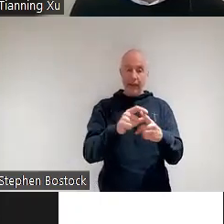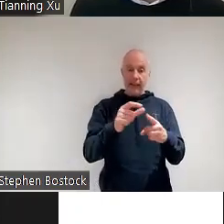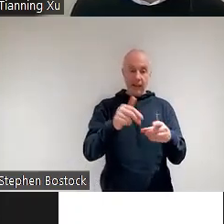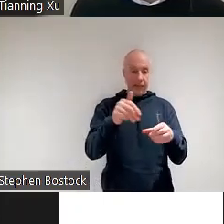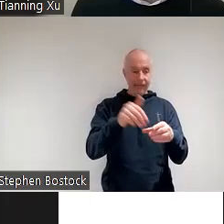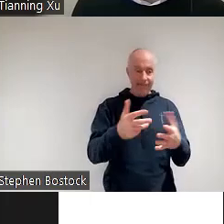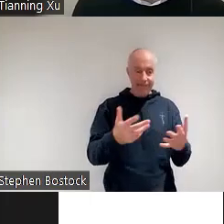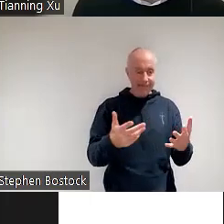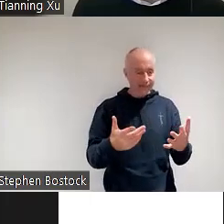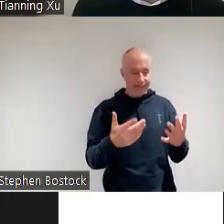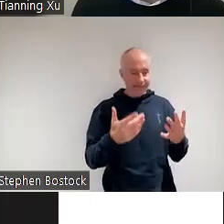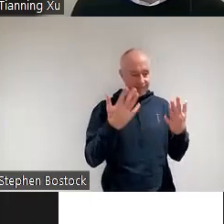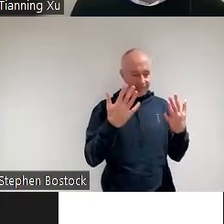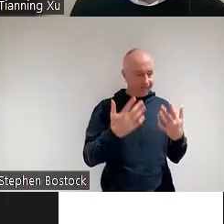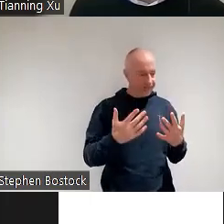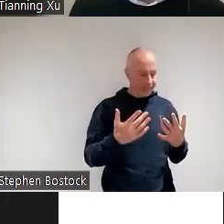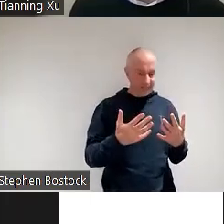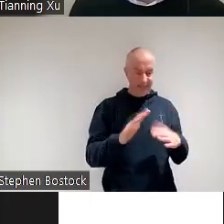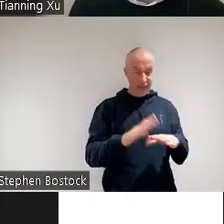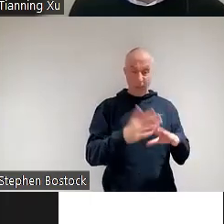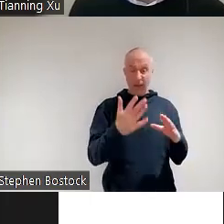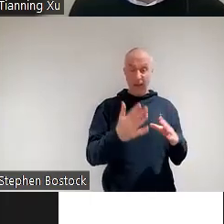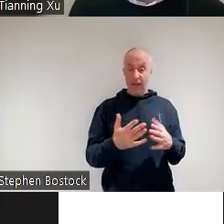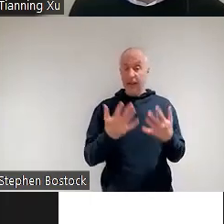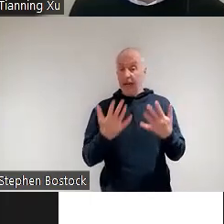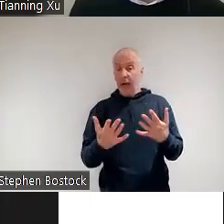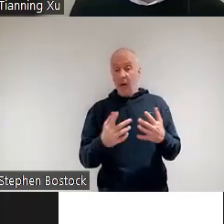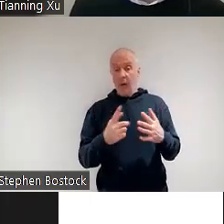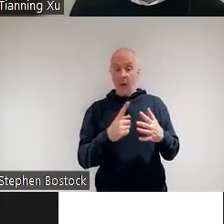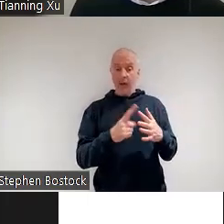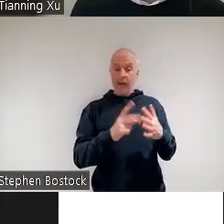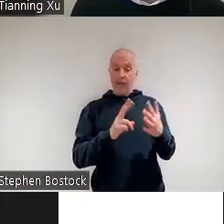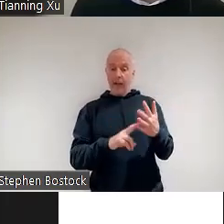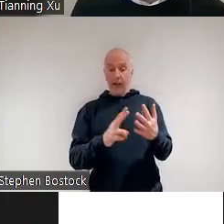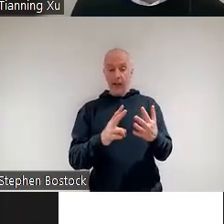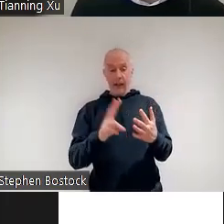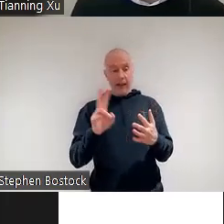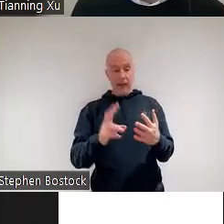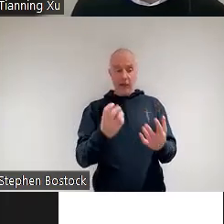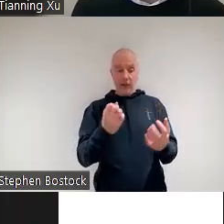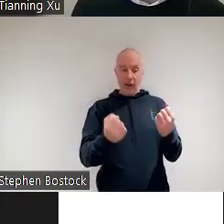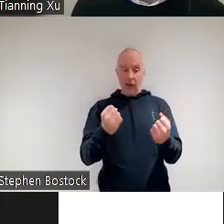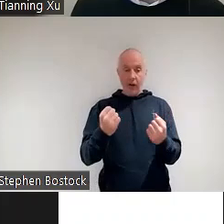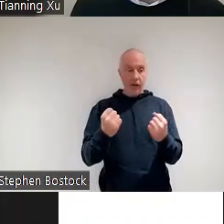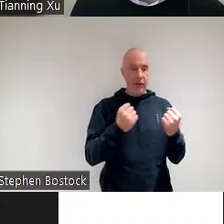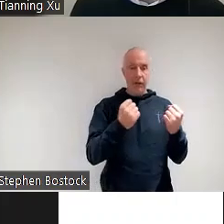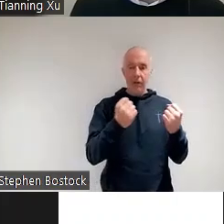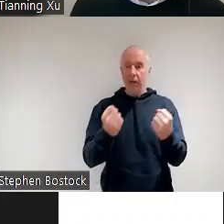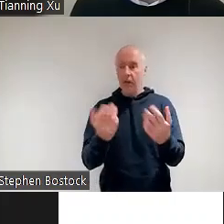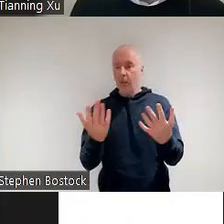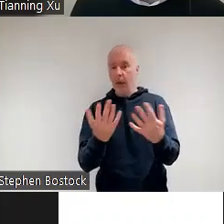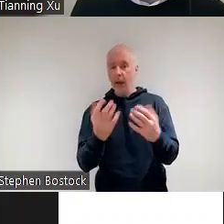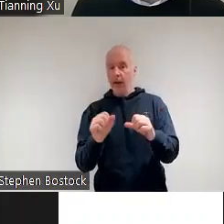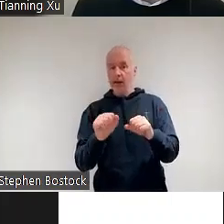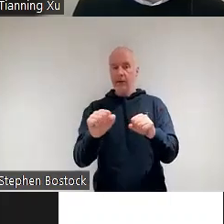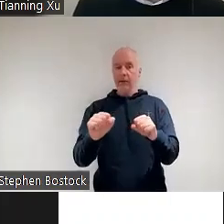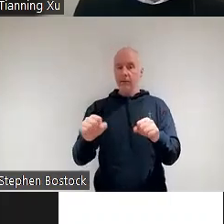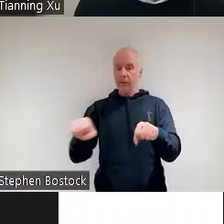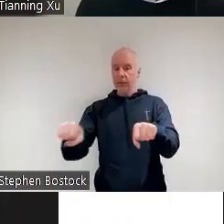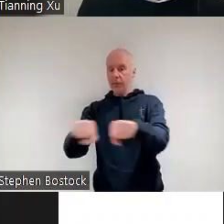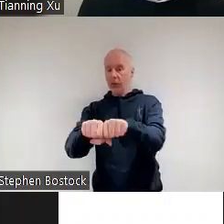you need to know that where the charger is, which can hopefully help you to define your route when you want to go